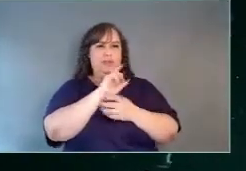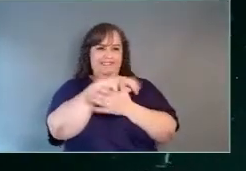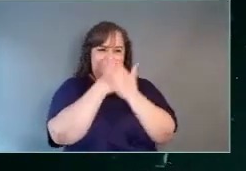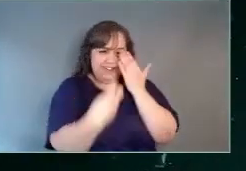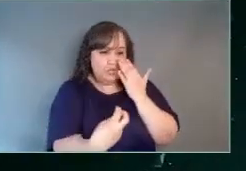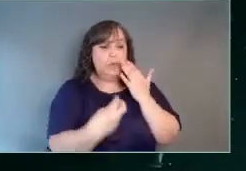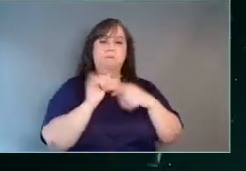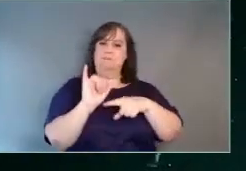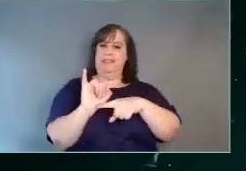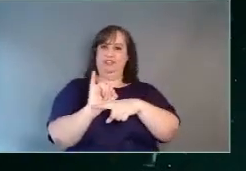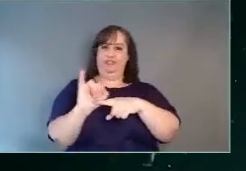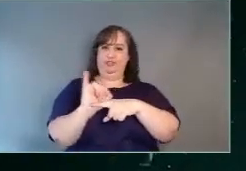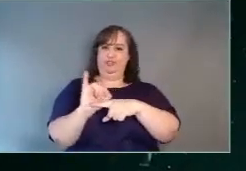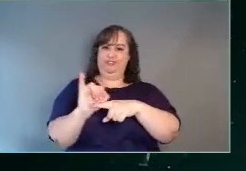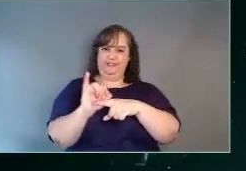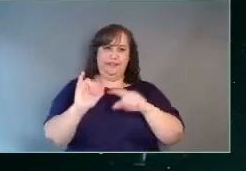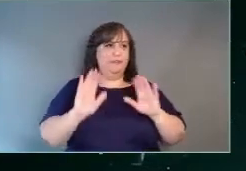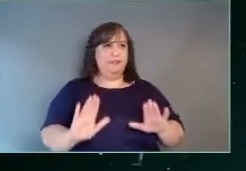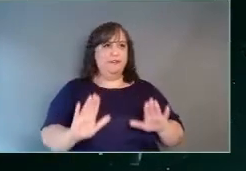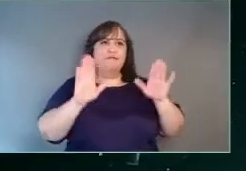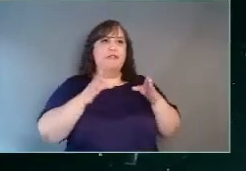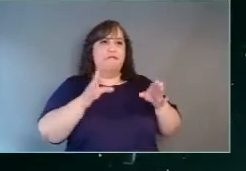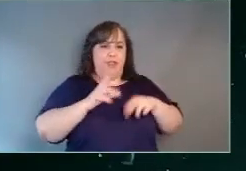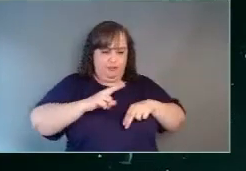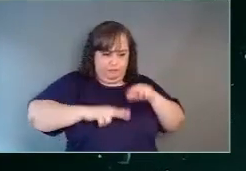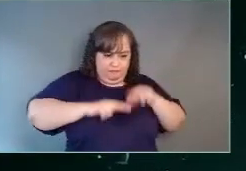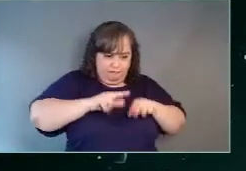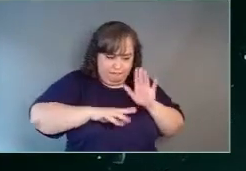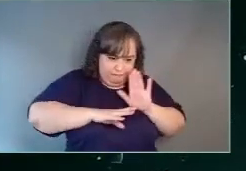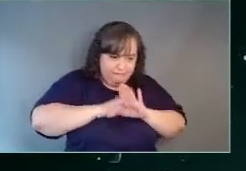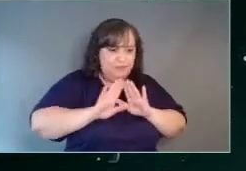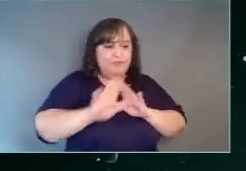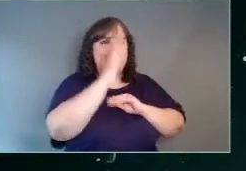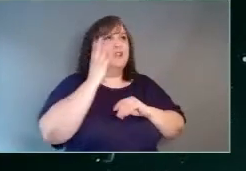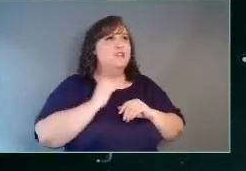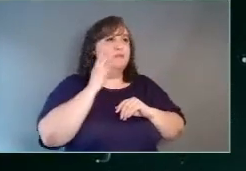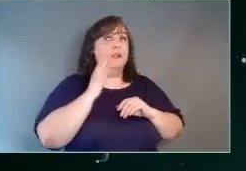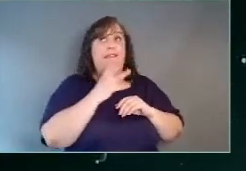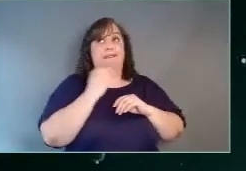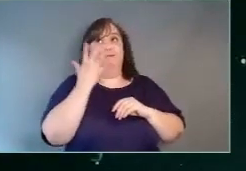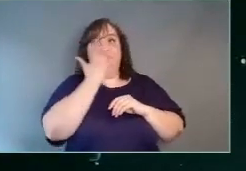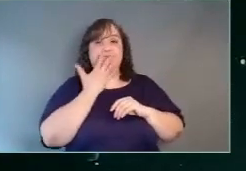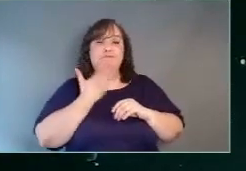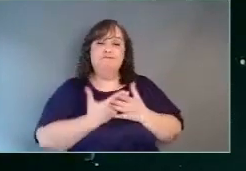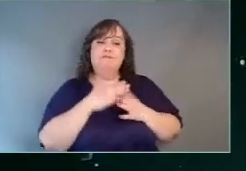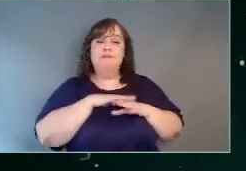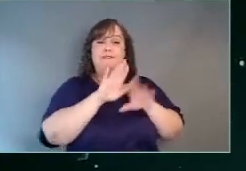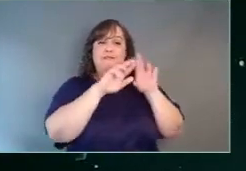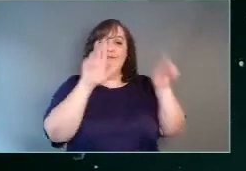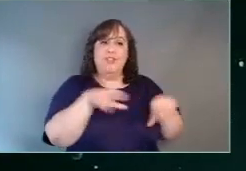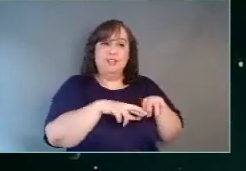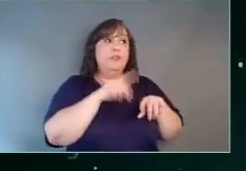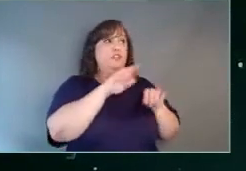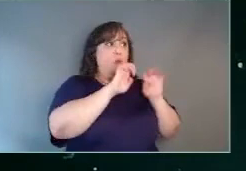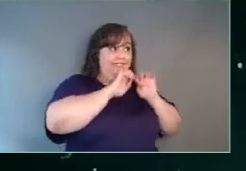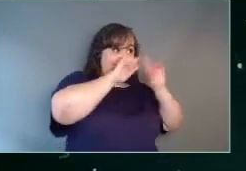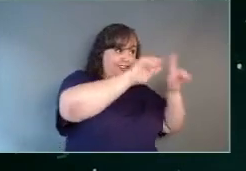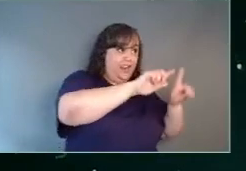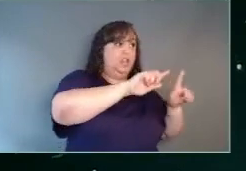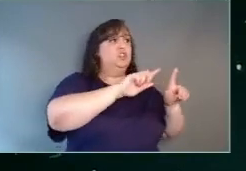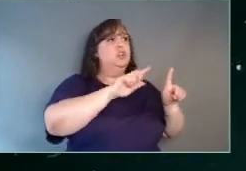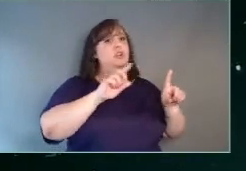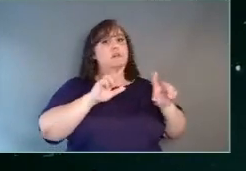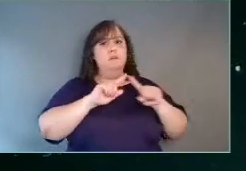build experience that looks good on a resume. So while you're pursuing that important technical education, be bold and ask people